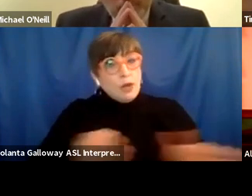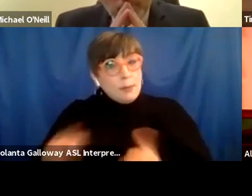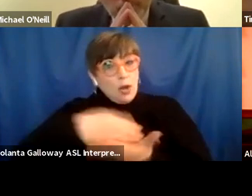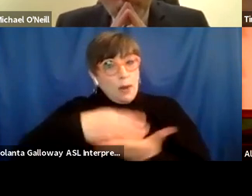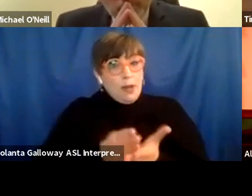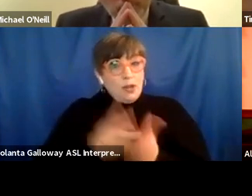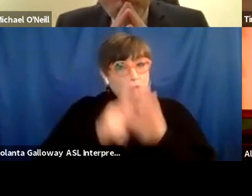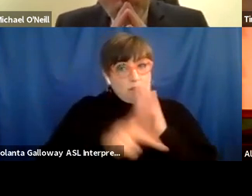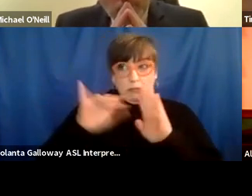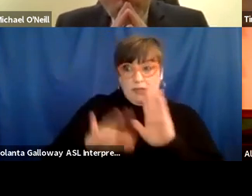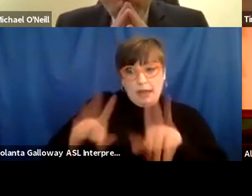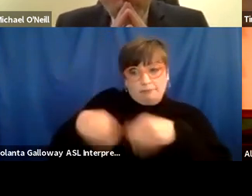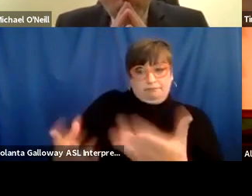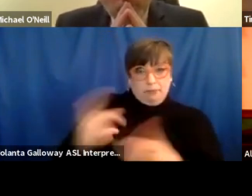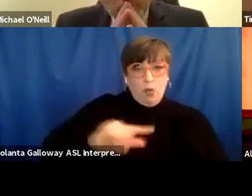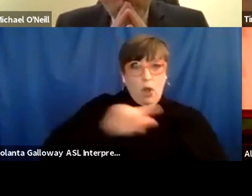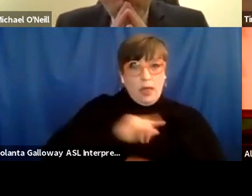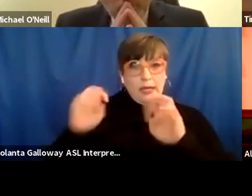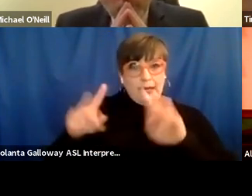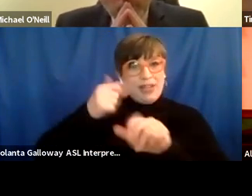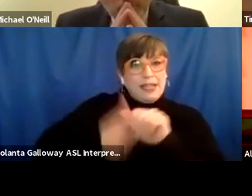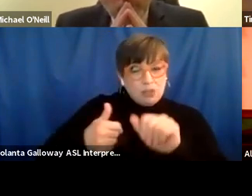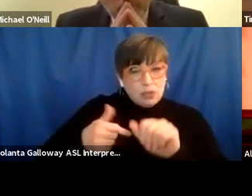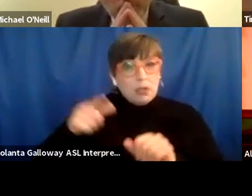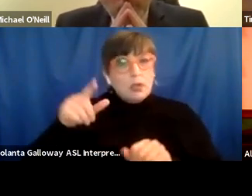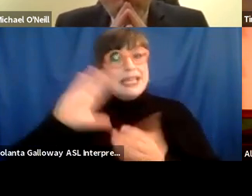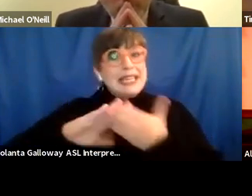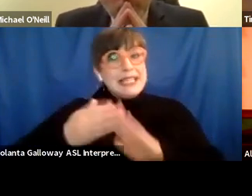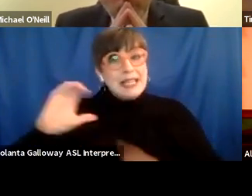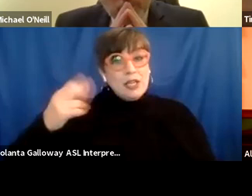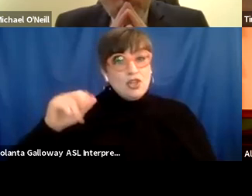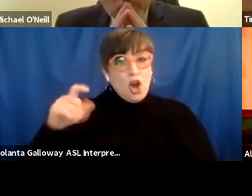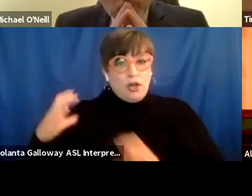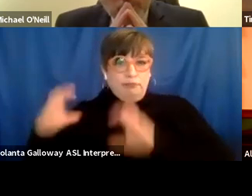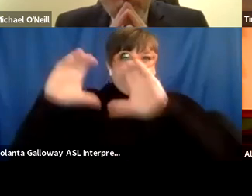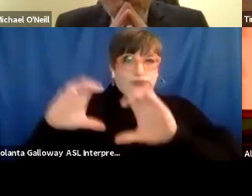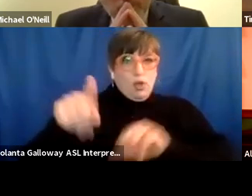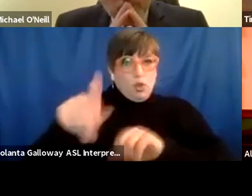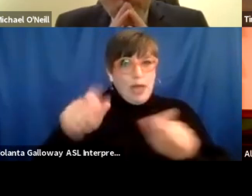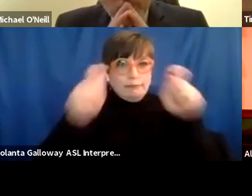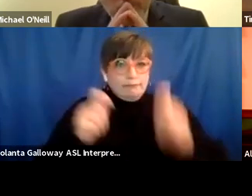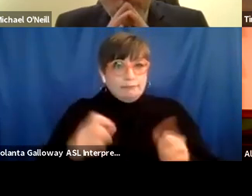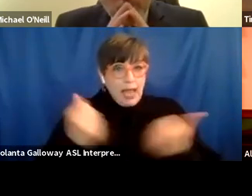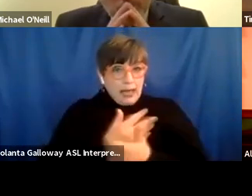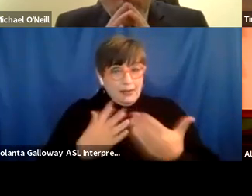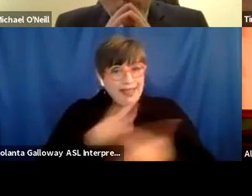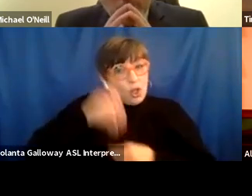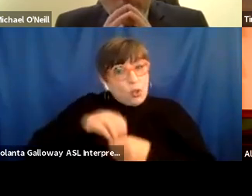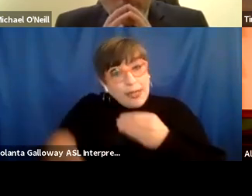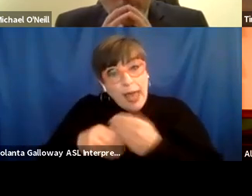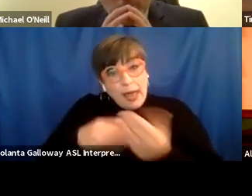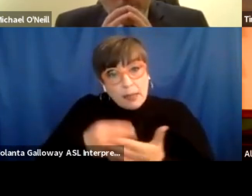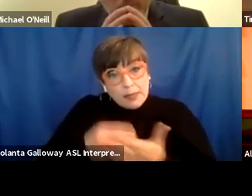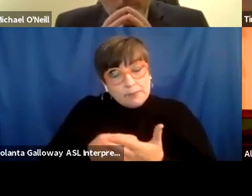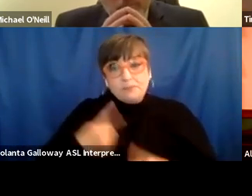education for each student. The city charter gives you clear authority to change anything in the superintendent's budget, including adding money. As